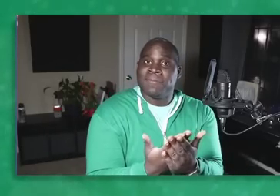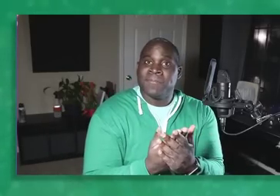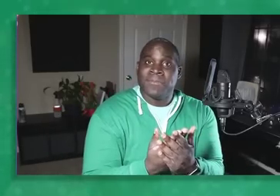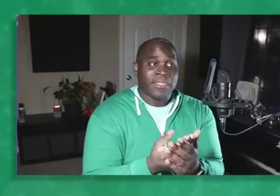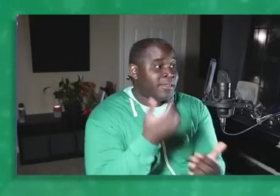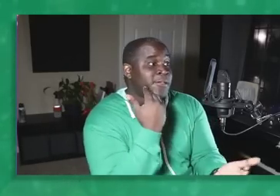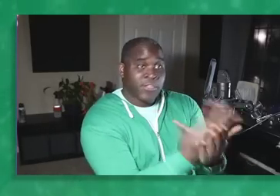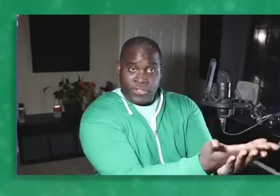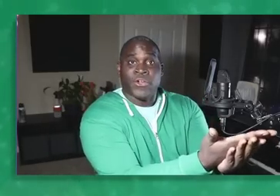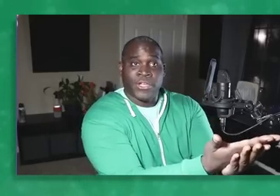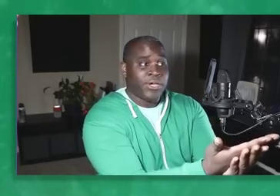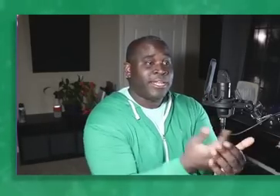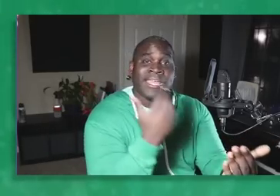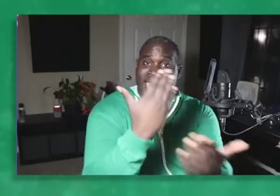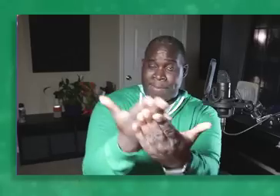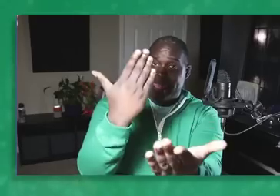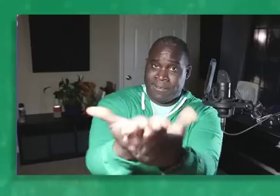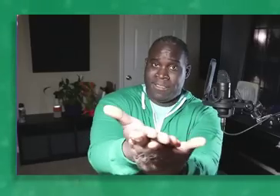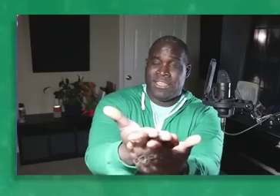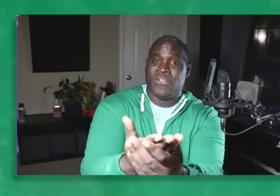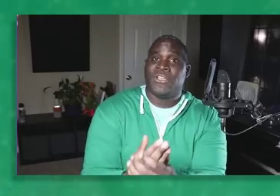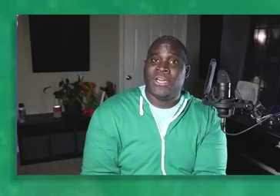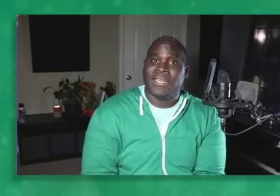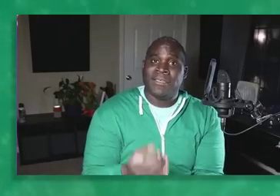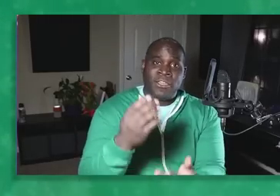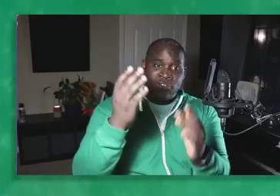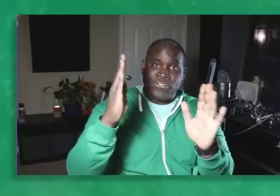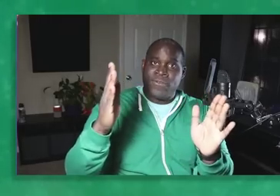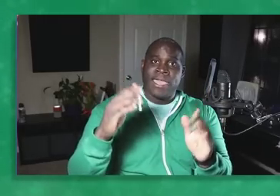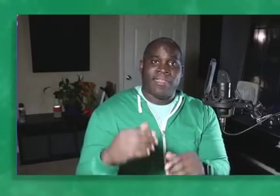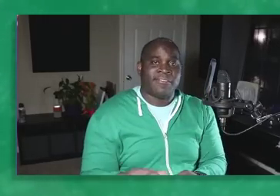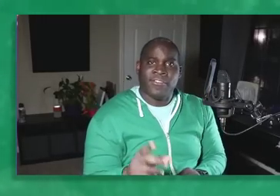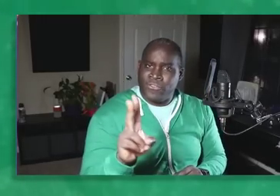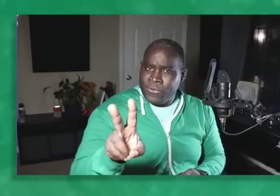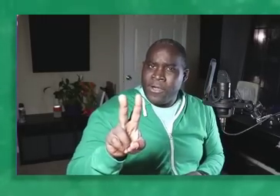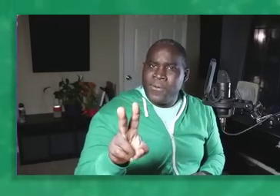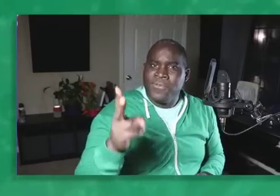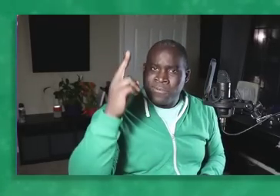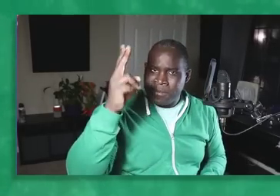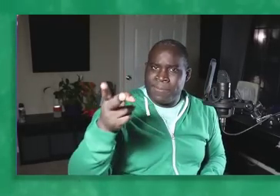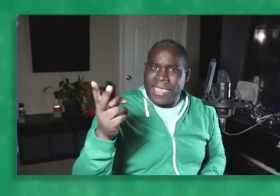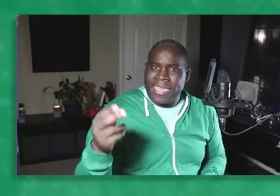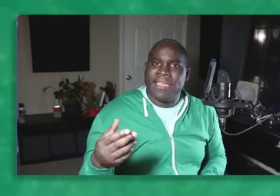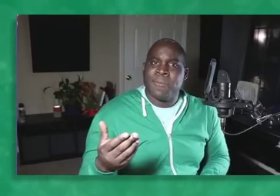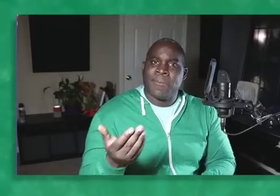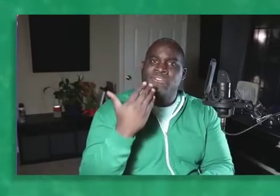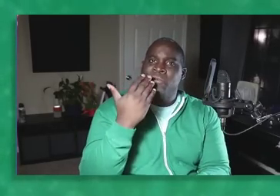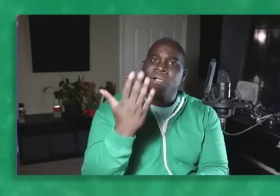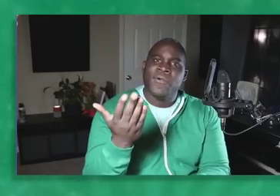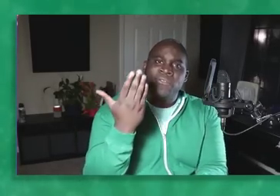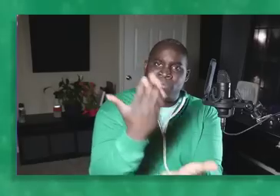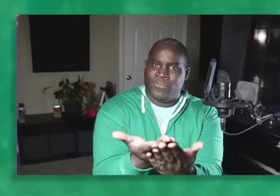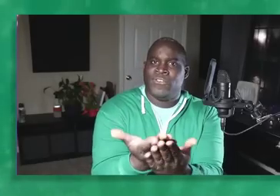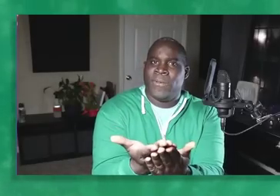good. You're good. Hey, man, you're good. Two hands. Two O's. In my head, I remember two O's, two